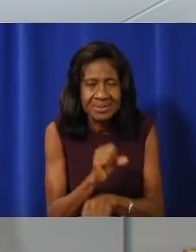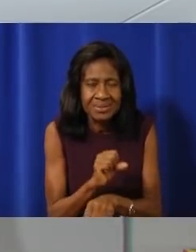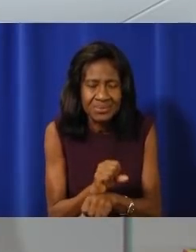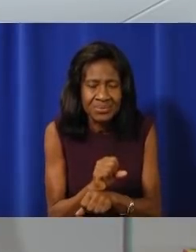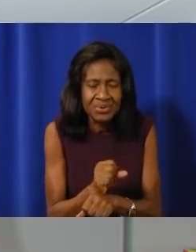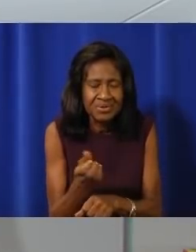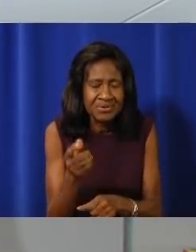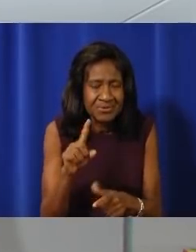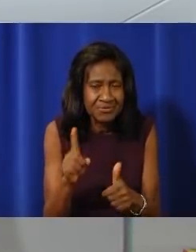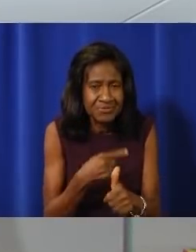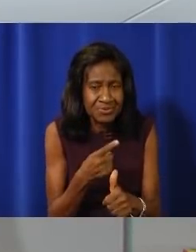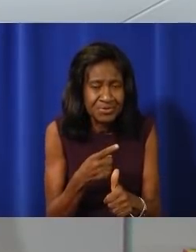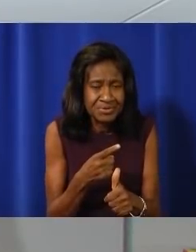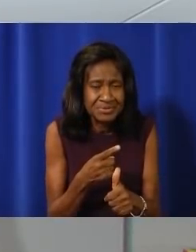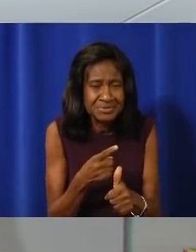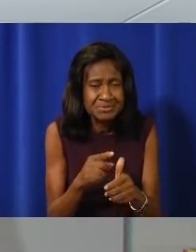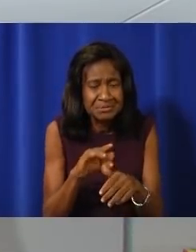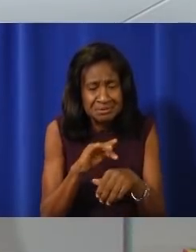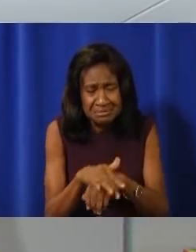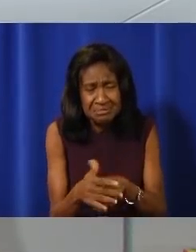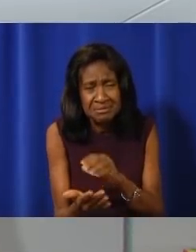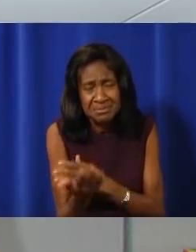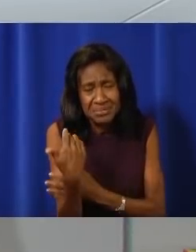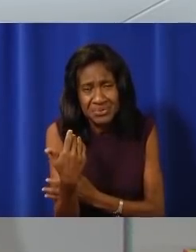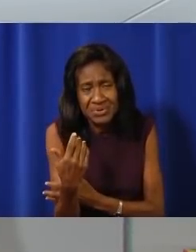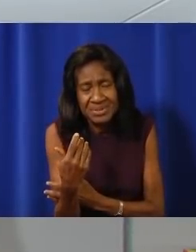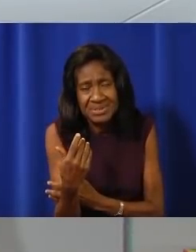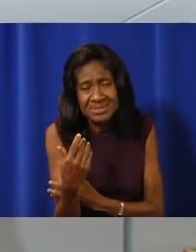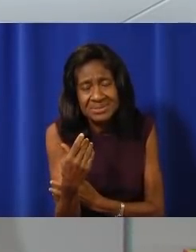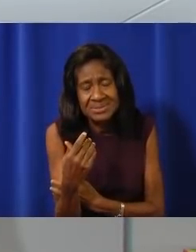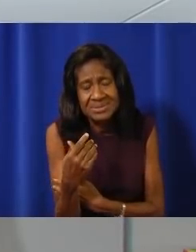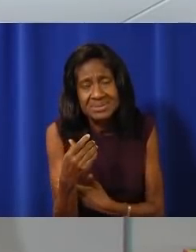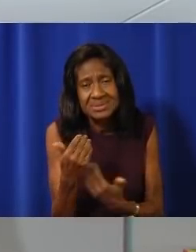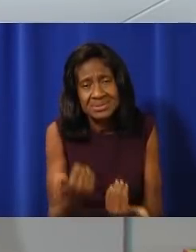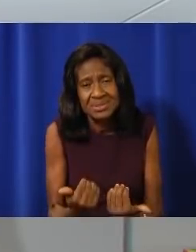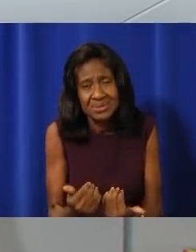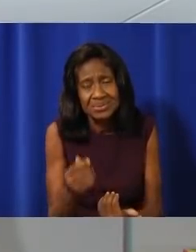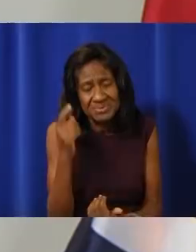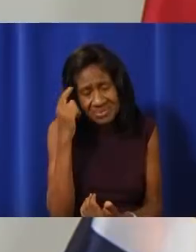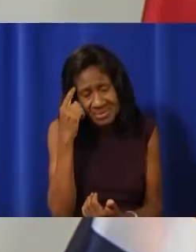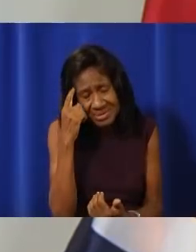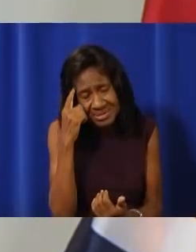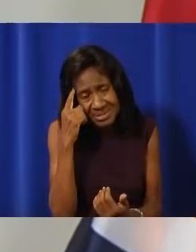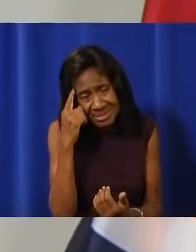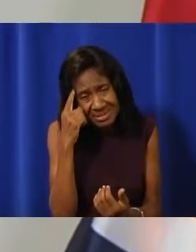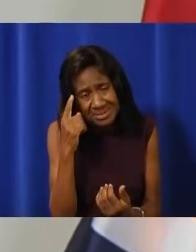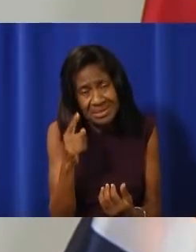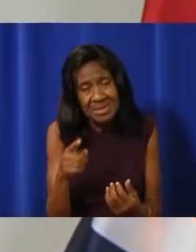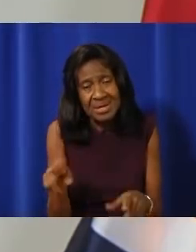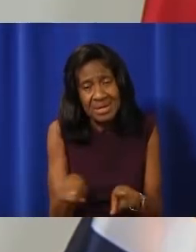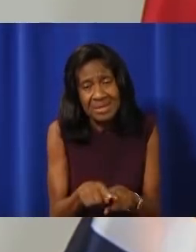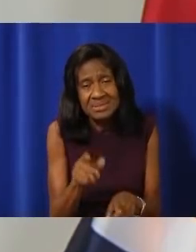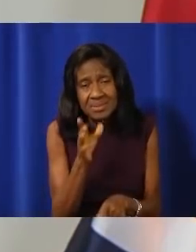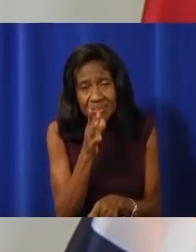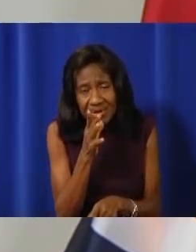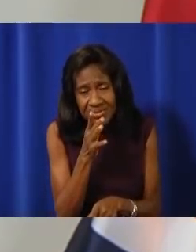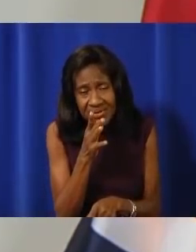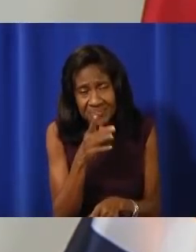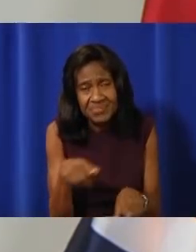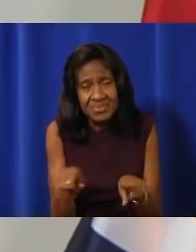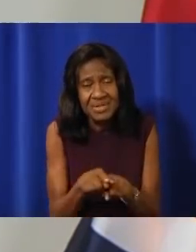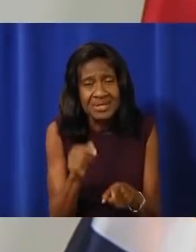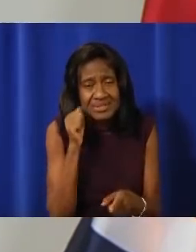morning, came with a lot to consider. As a mother, as a wife, as an